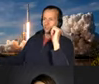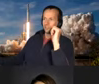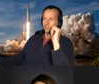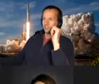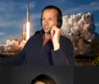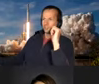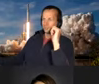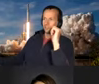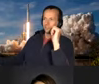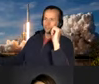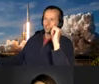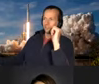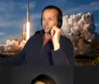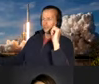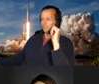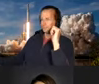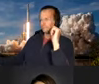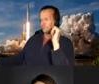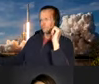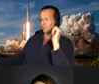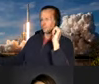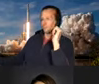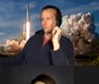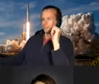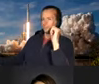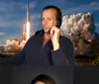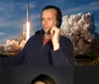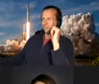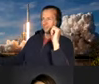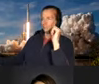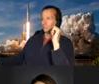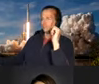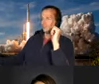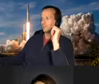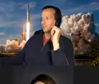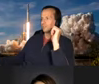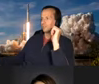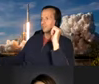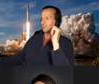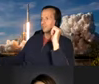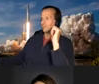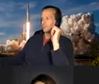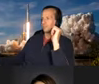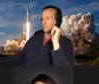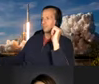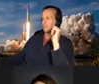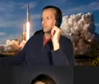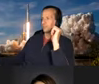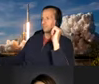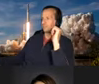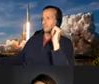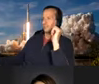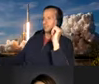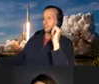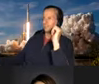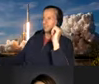it was a large fraction, but I'm not sure you might have realized it was this large of a fraction. Infection rate amongst assisted